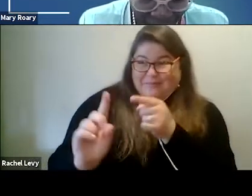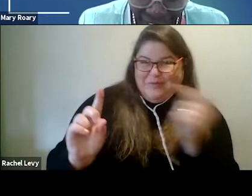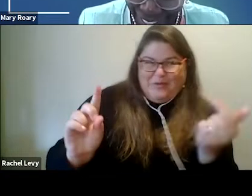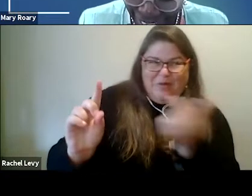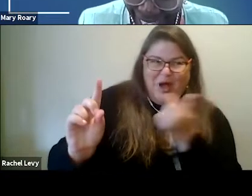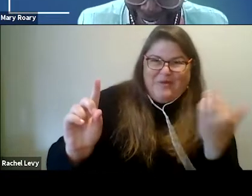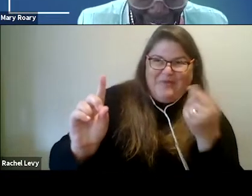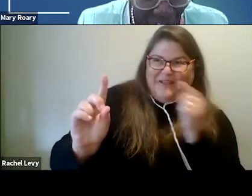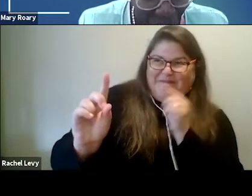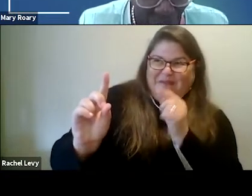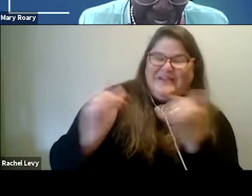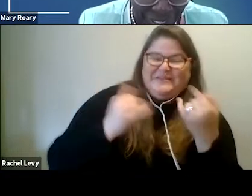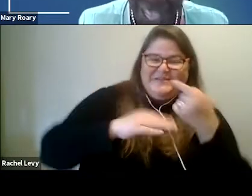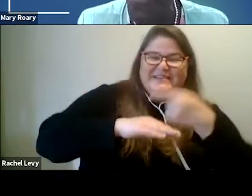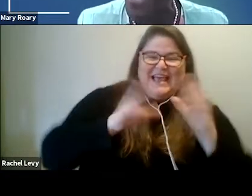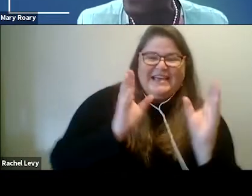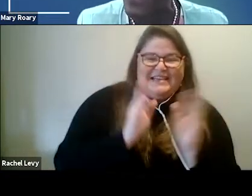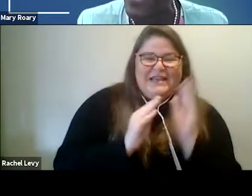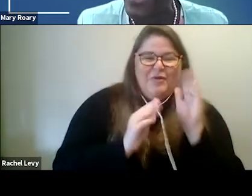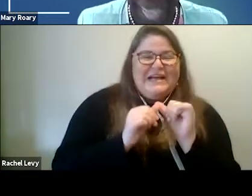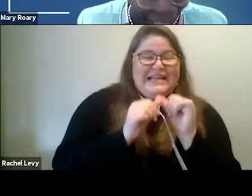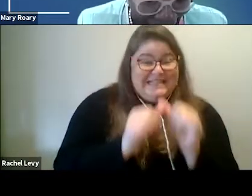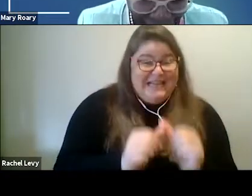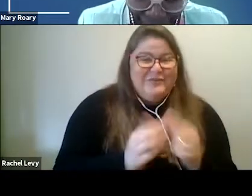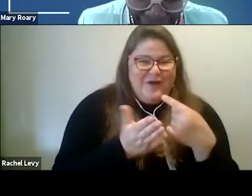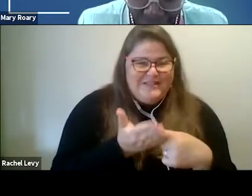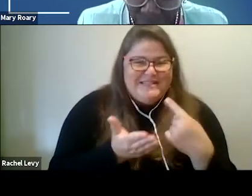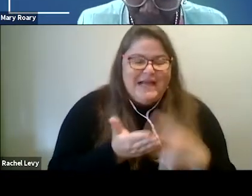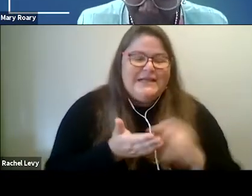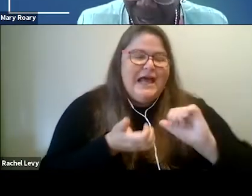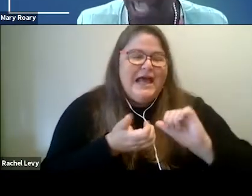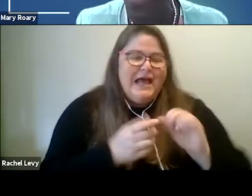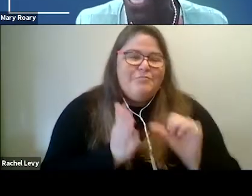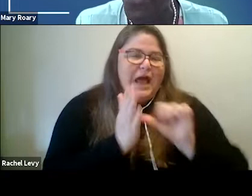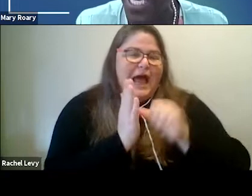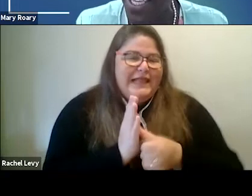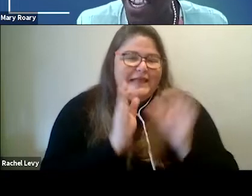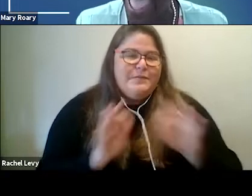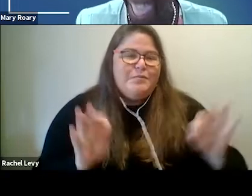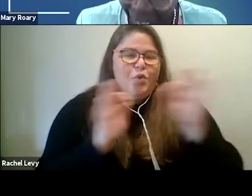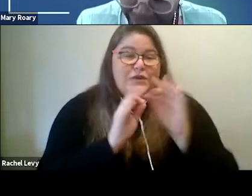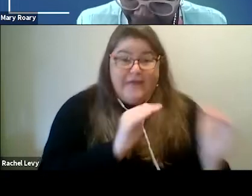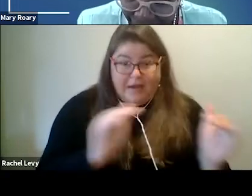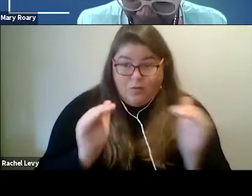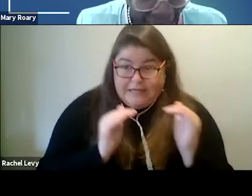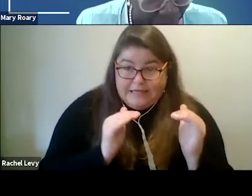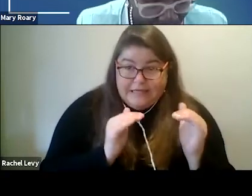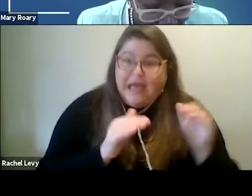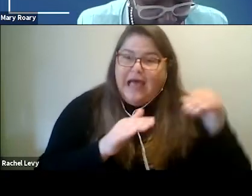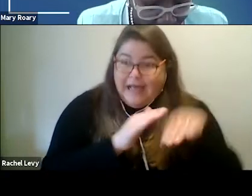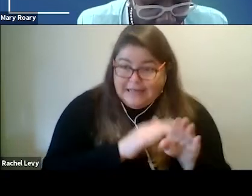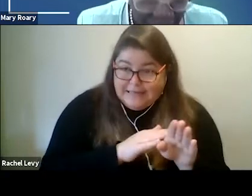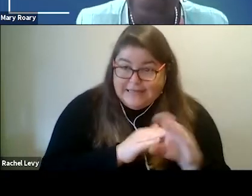for. Today's session will continue our discussion highlighting the importance of equity, access,